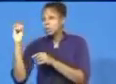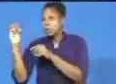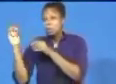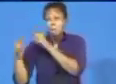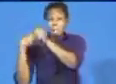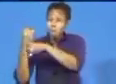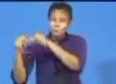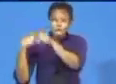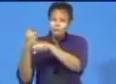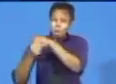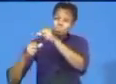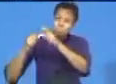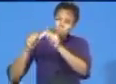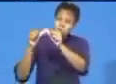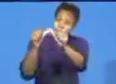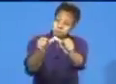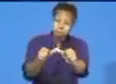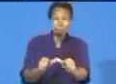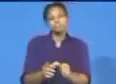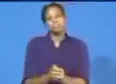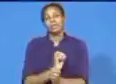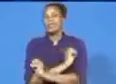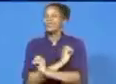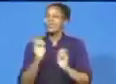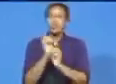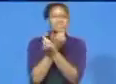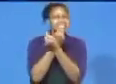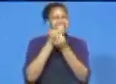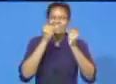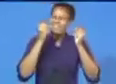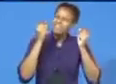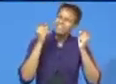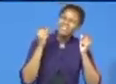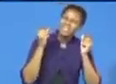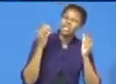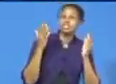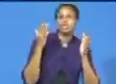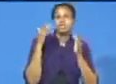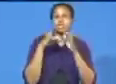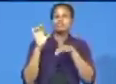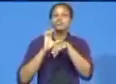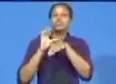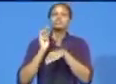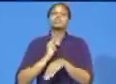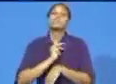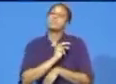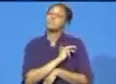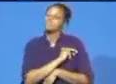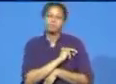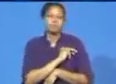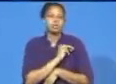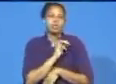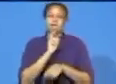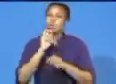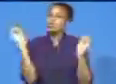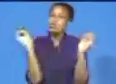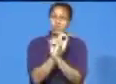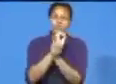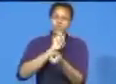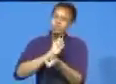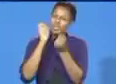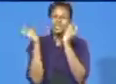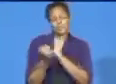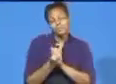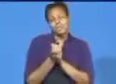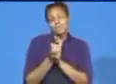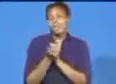00000000. There is no salvation in church membership. There's no transformation